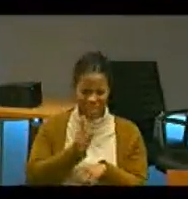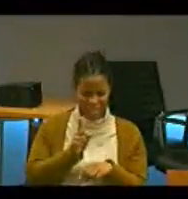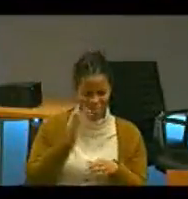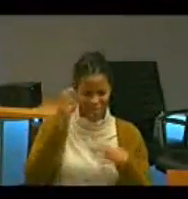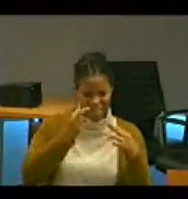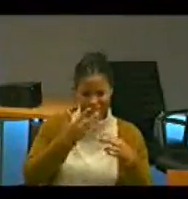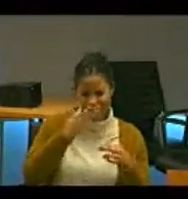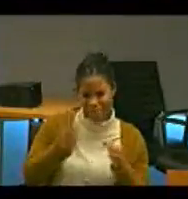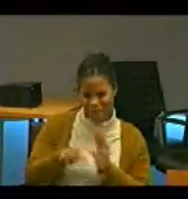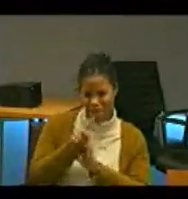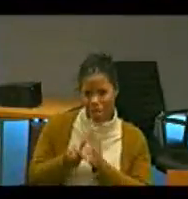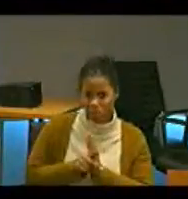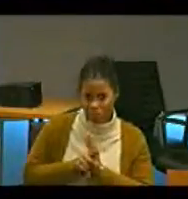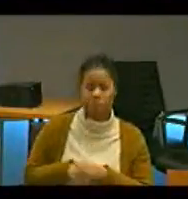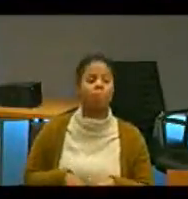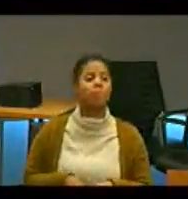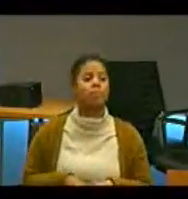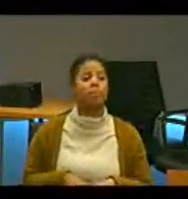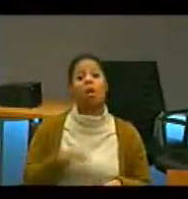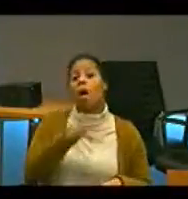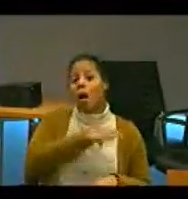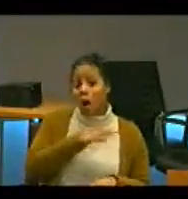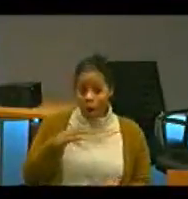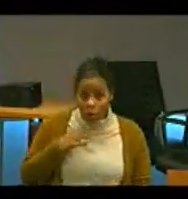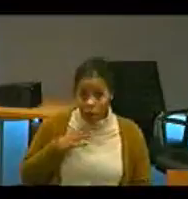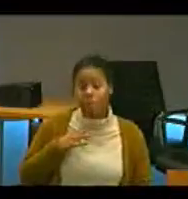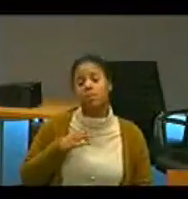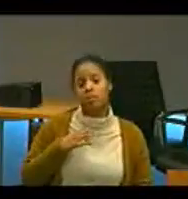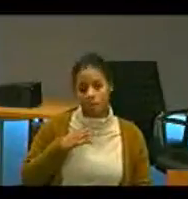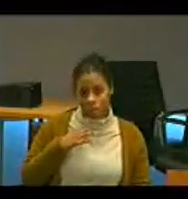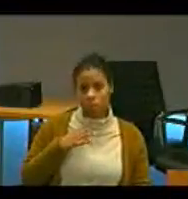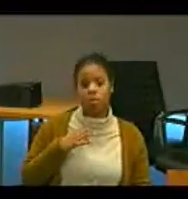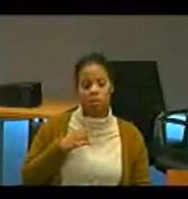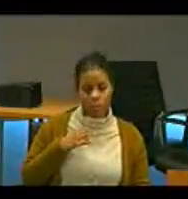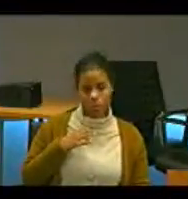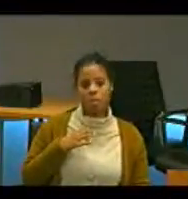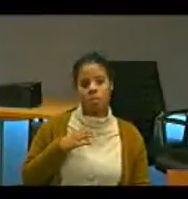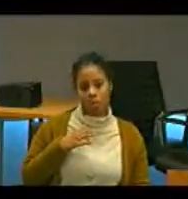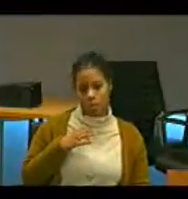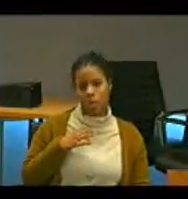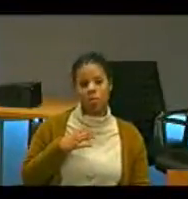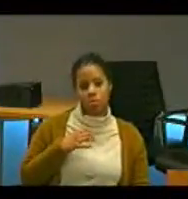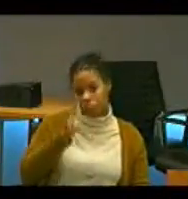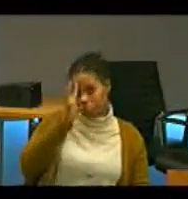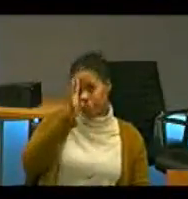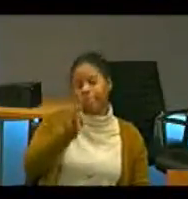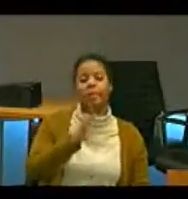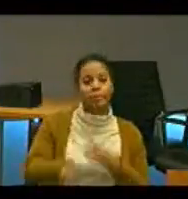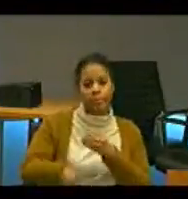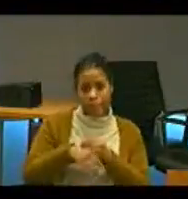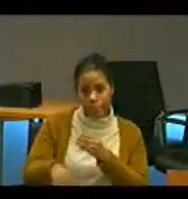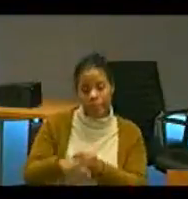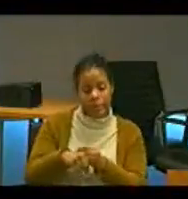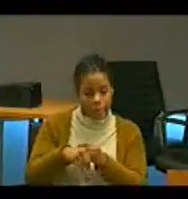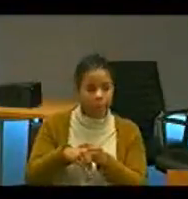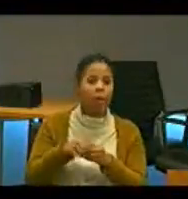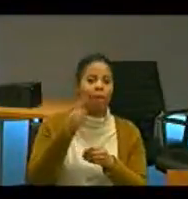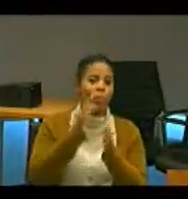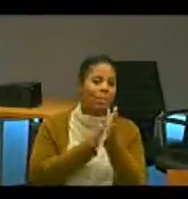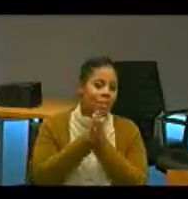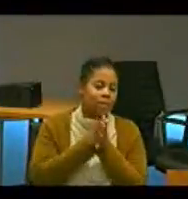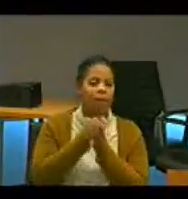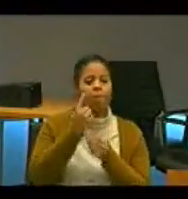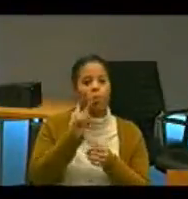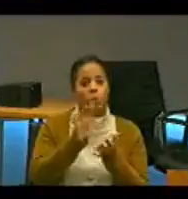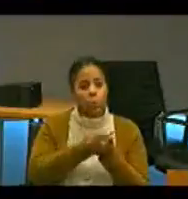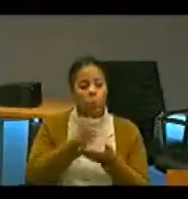to resource officers here. Yeah, Congress has created subsidies that create incentives for schools to